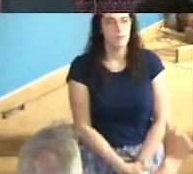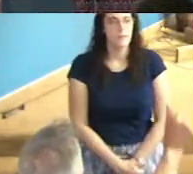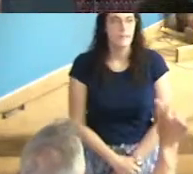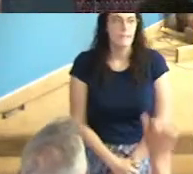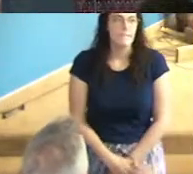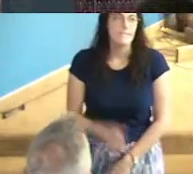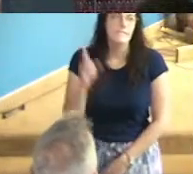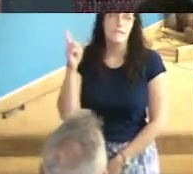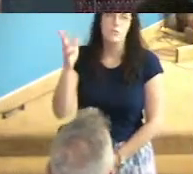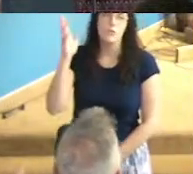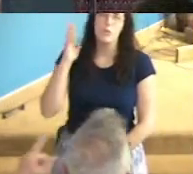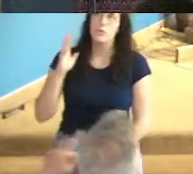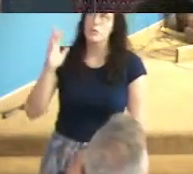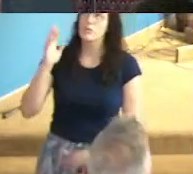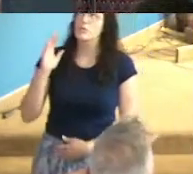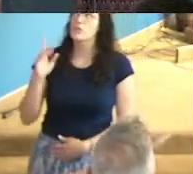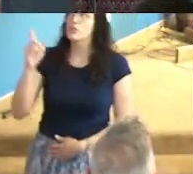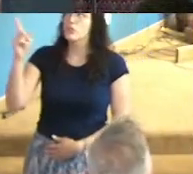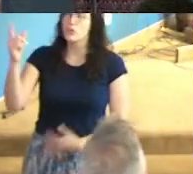always.